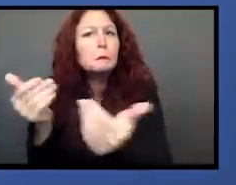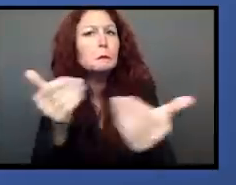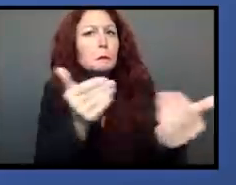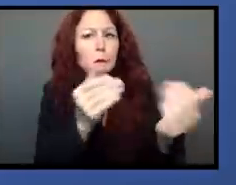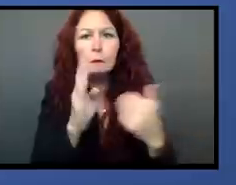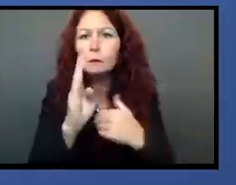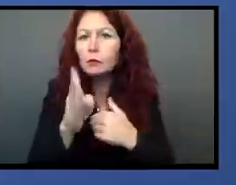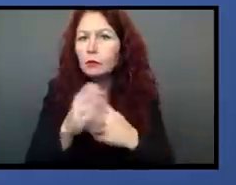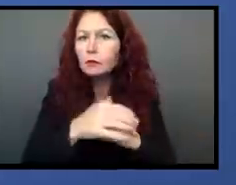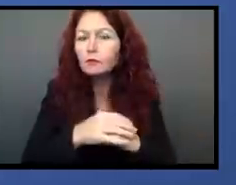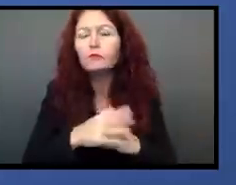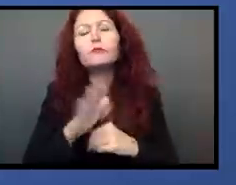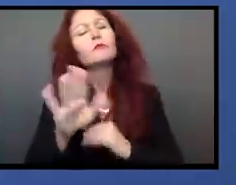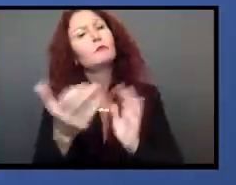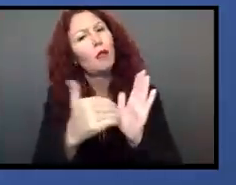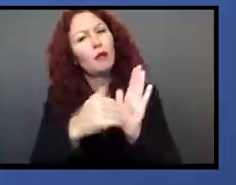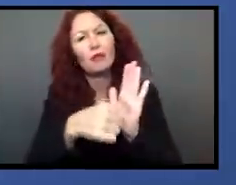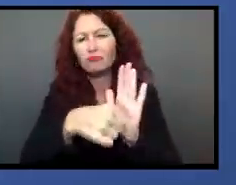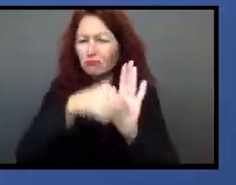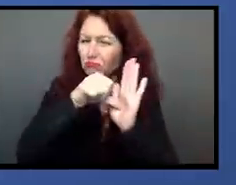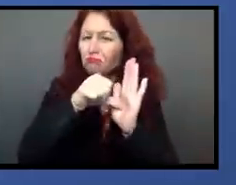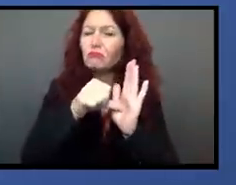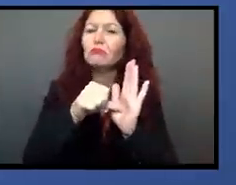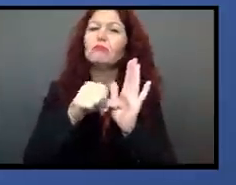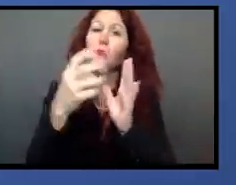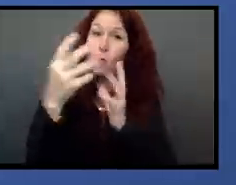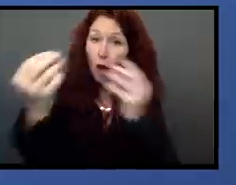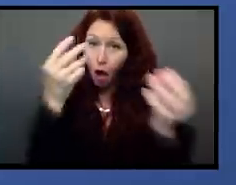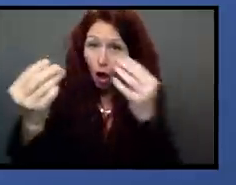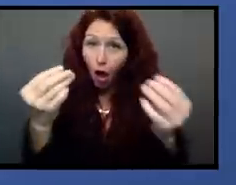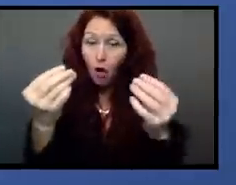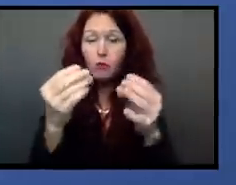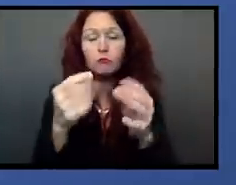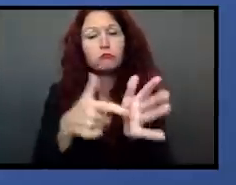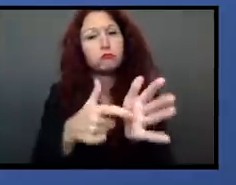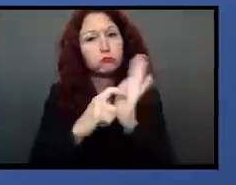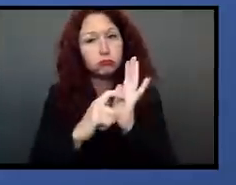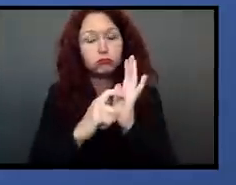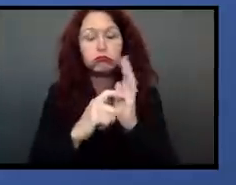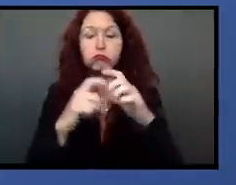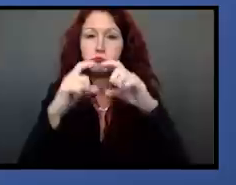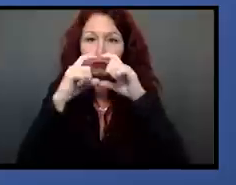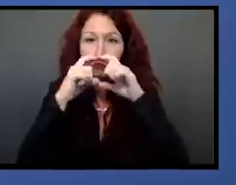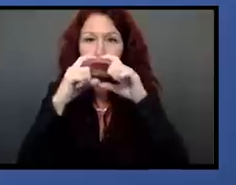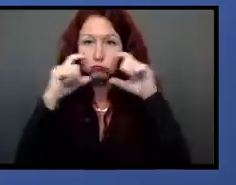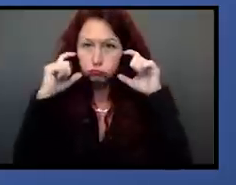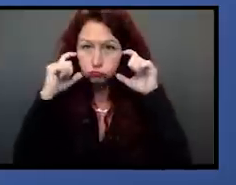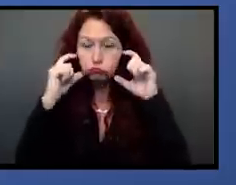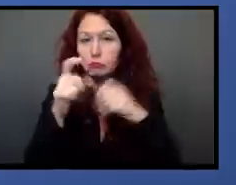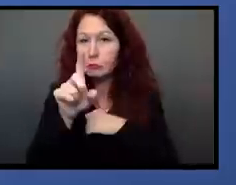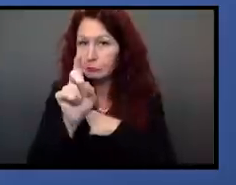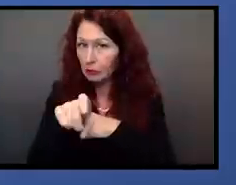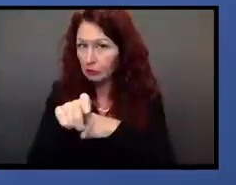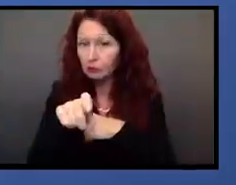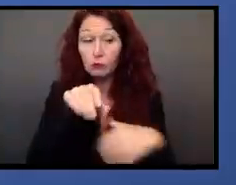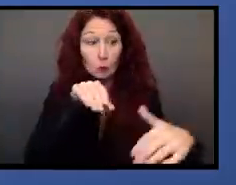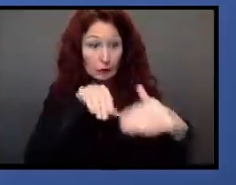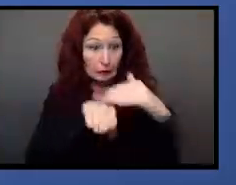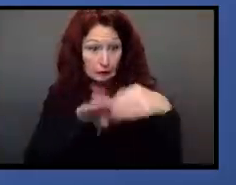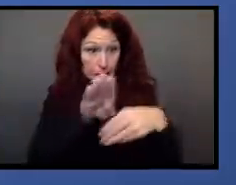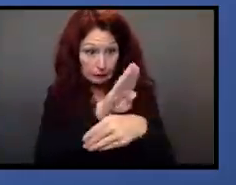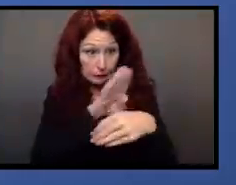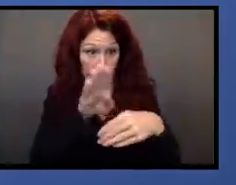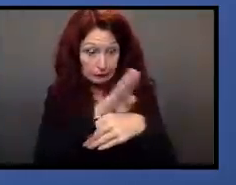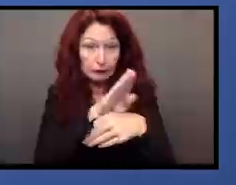cloth masks at essential businesses such as grocery stores and pharmacies and at construction sites. Using face coverings or